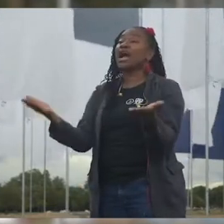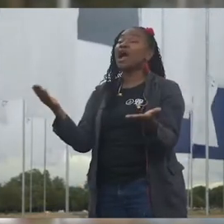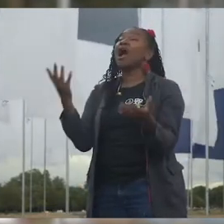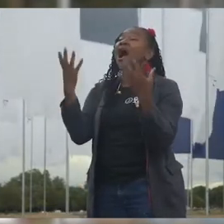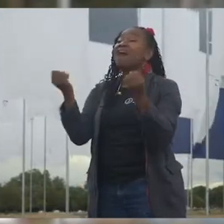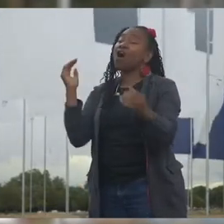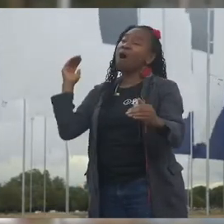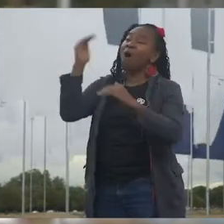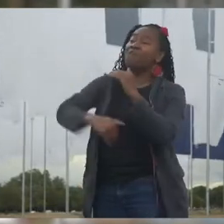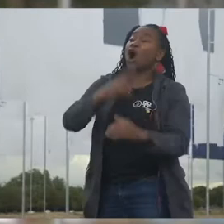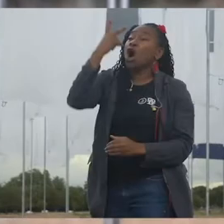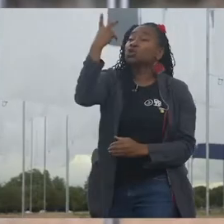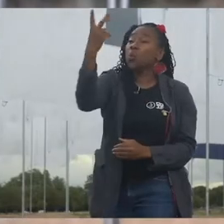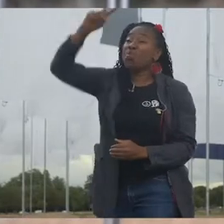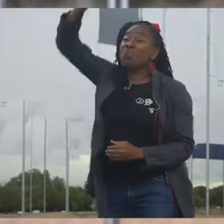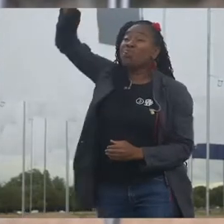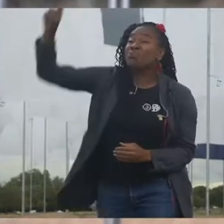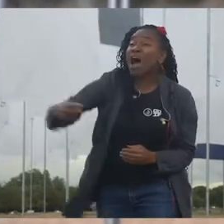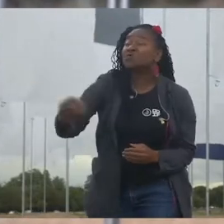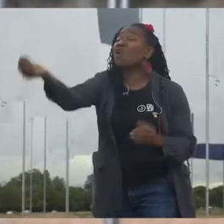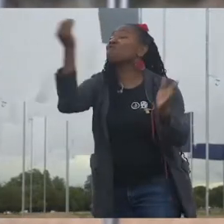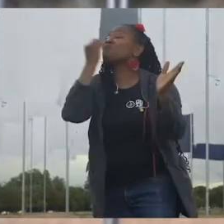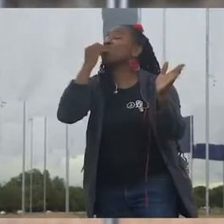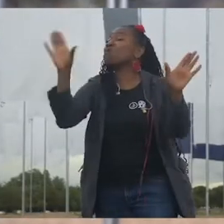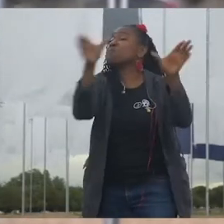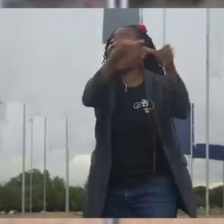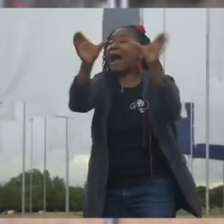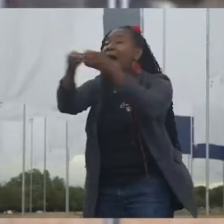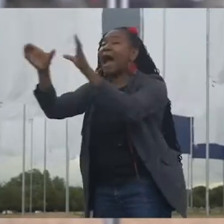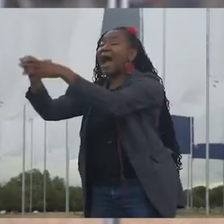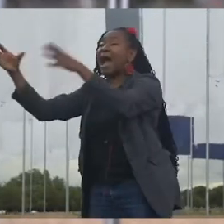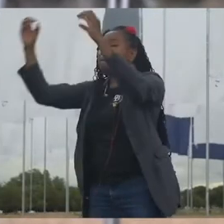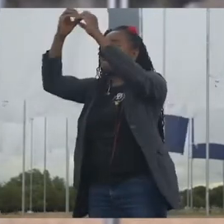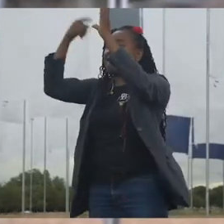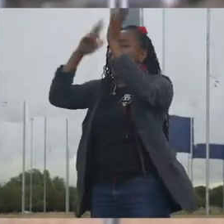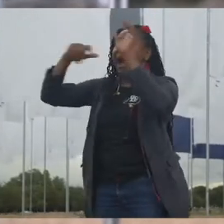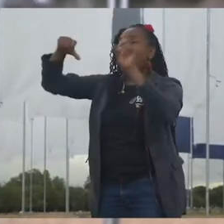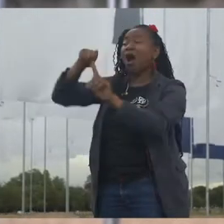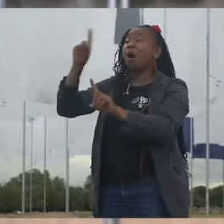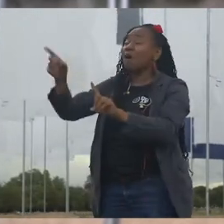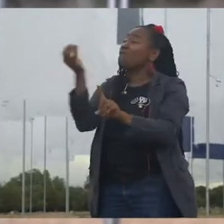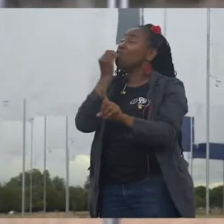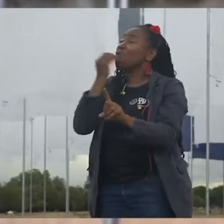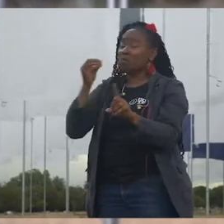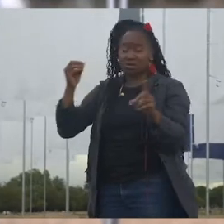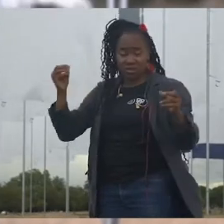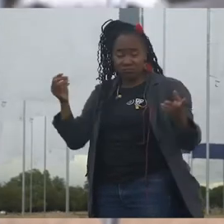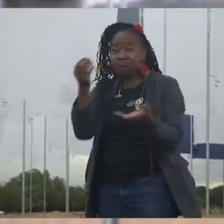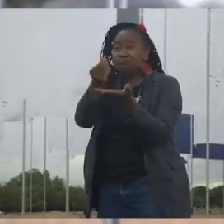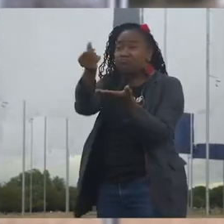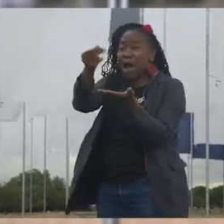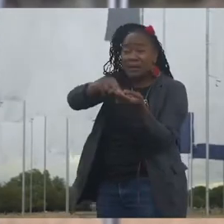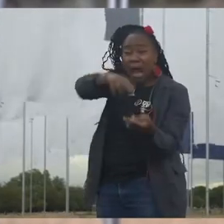than 2,000. But even with poverty rising so sharply, the supply or provision of food